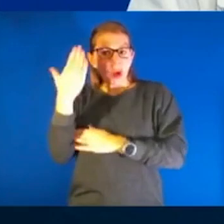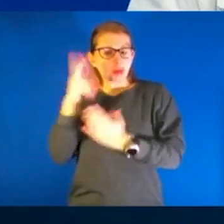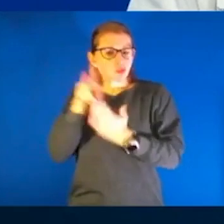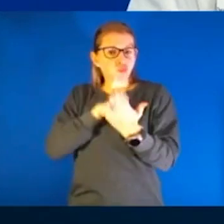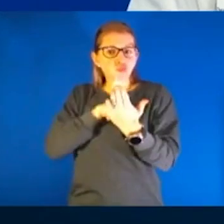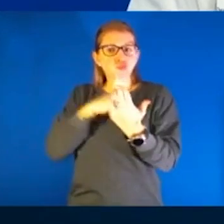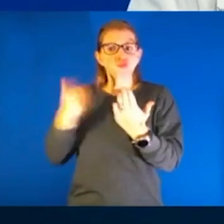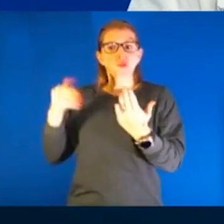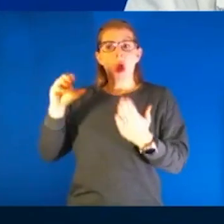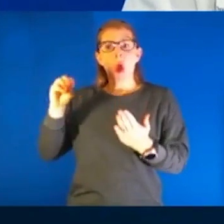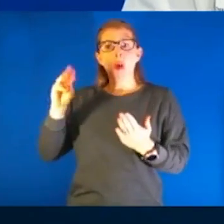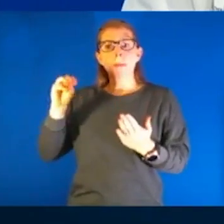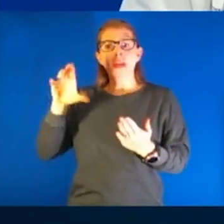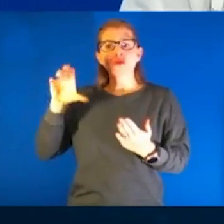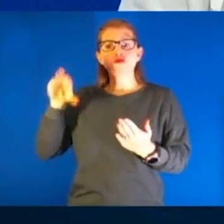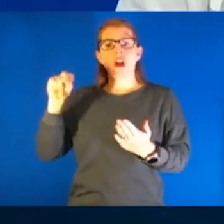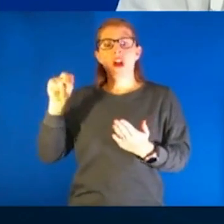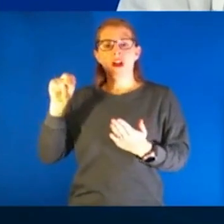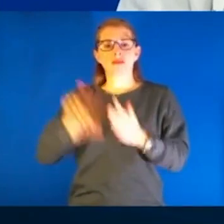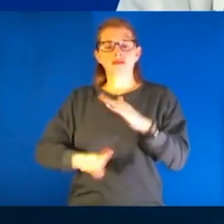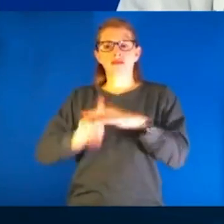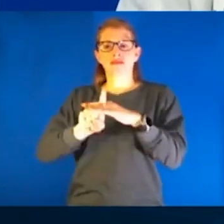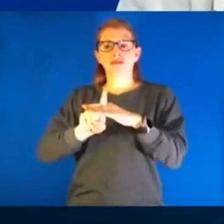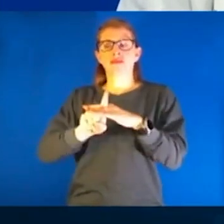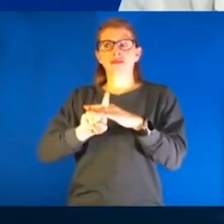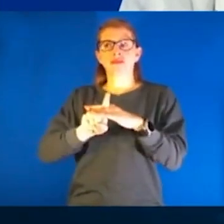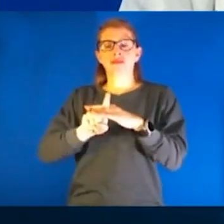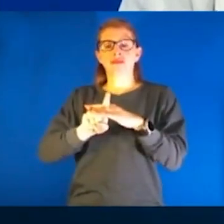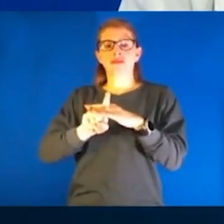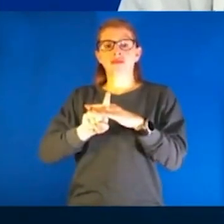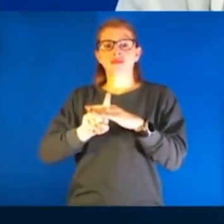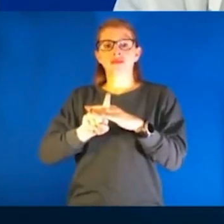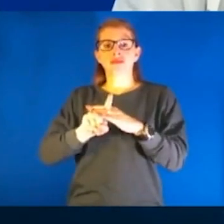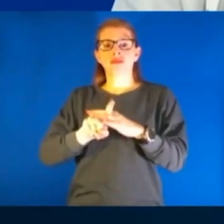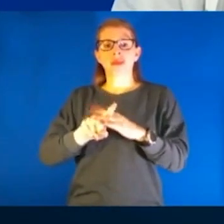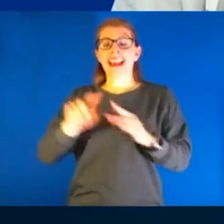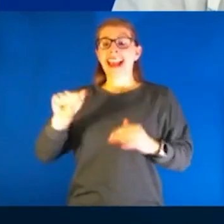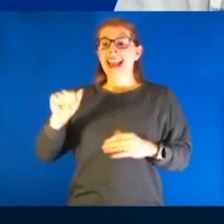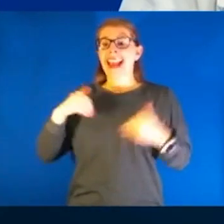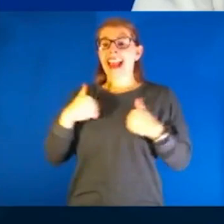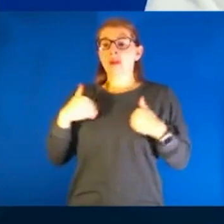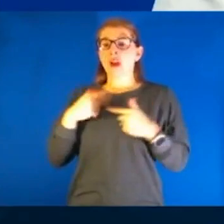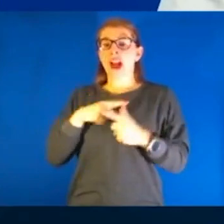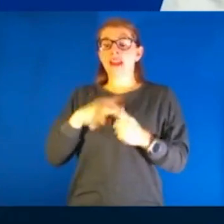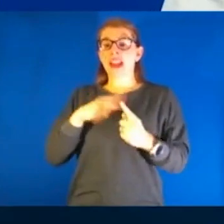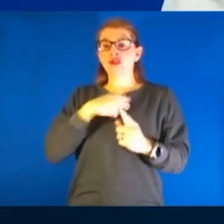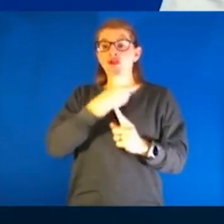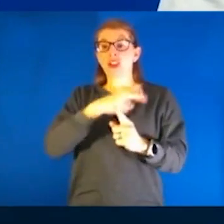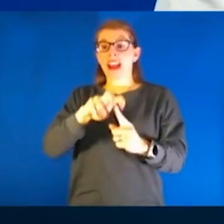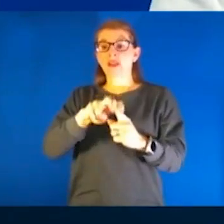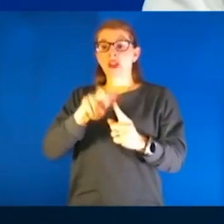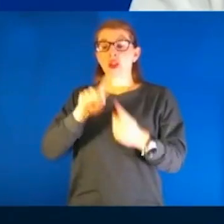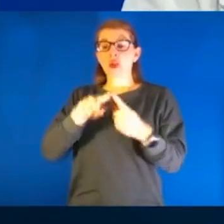actually arose arose in animals and got transferred to humans, didn't come from